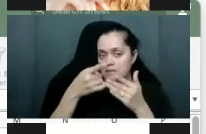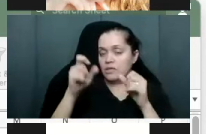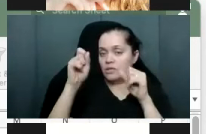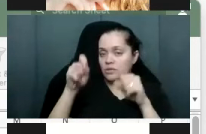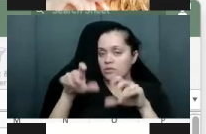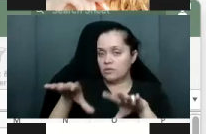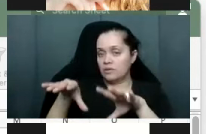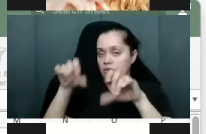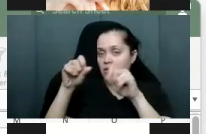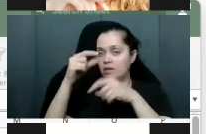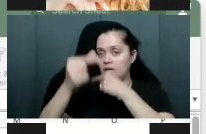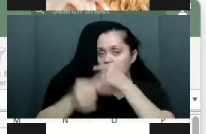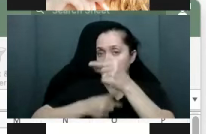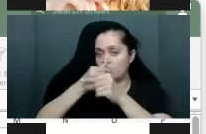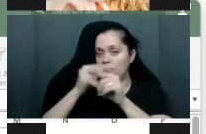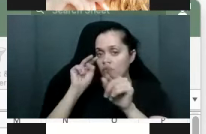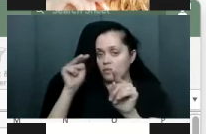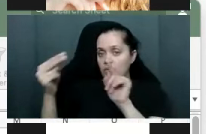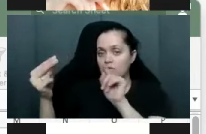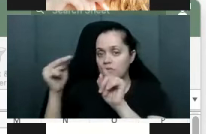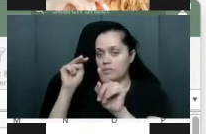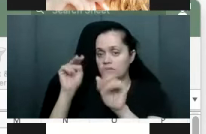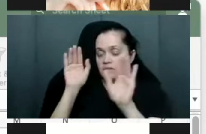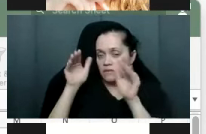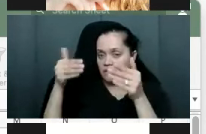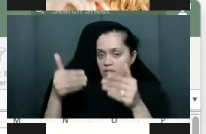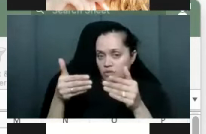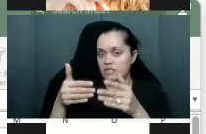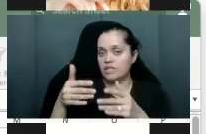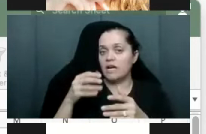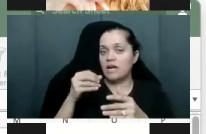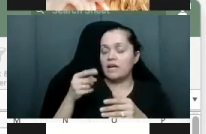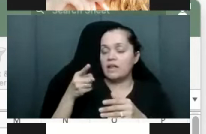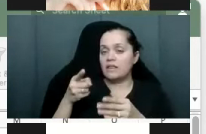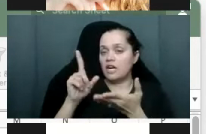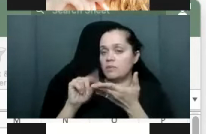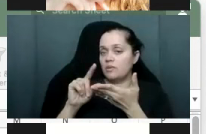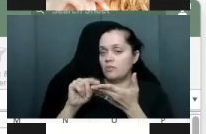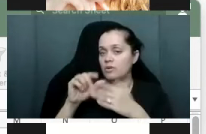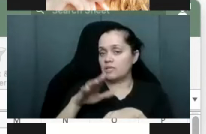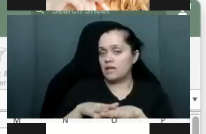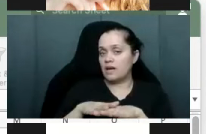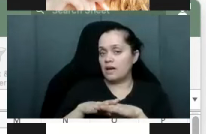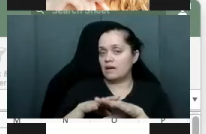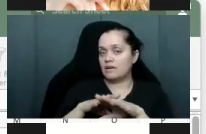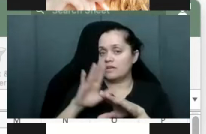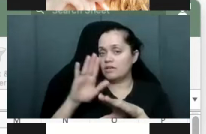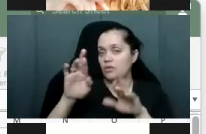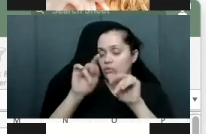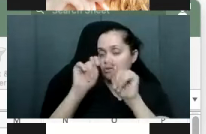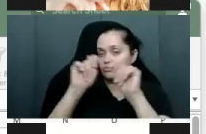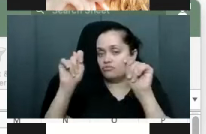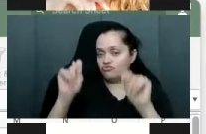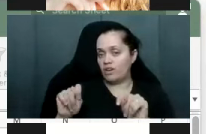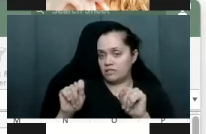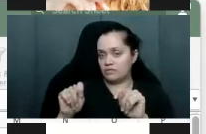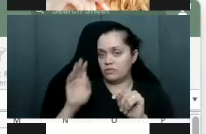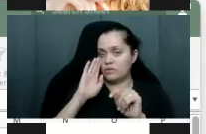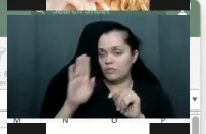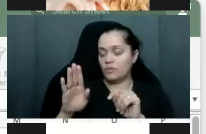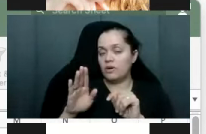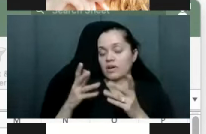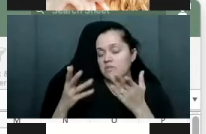a global perspectives concentration, and that will be identified on your transcript. And that could